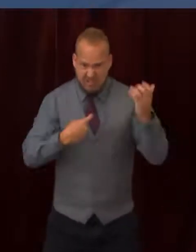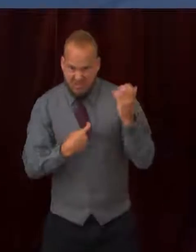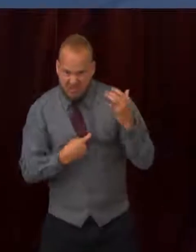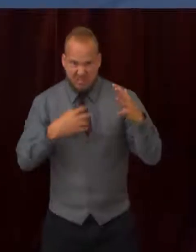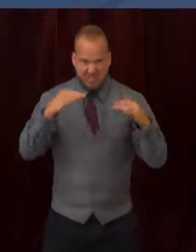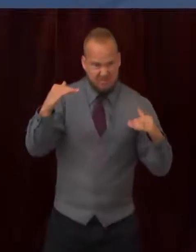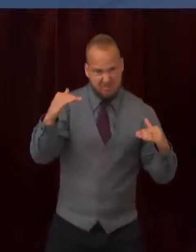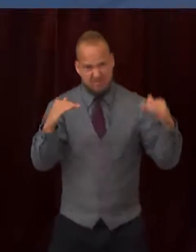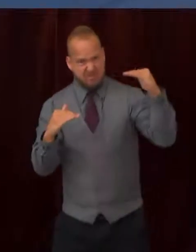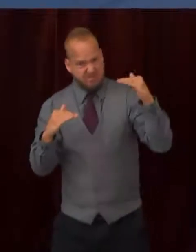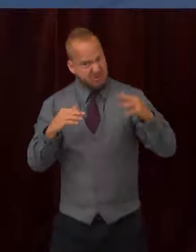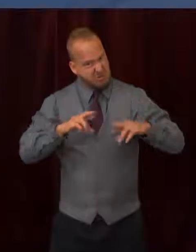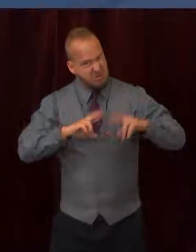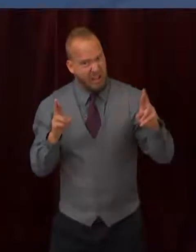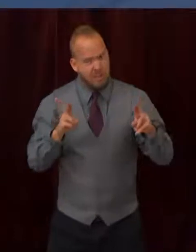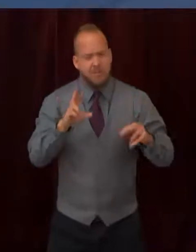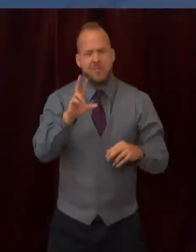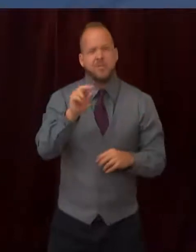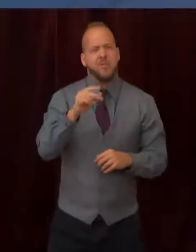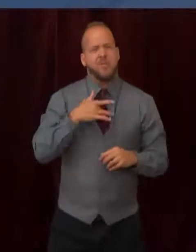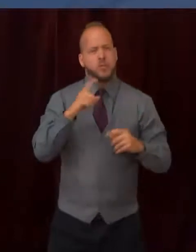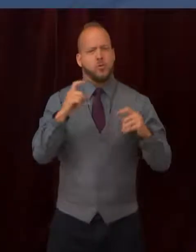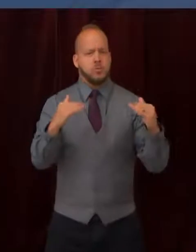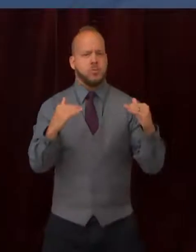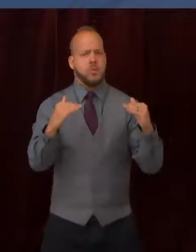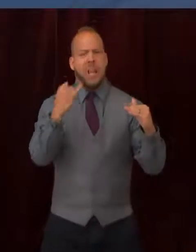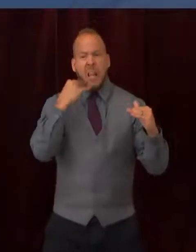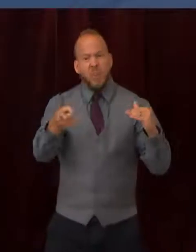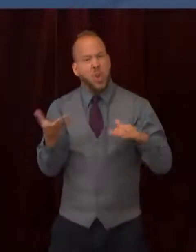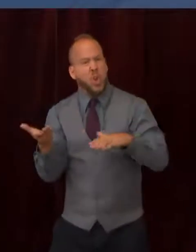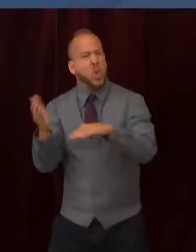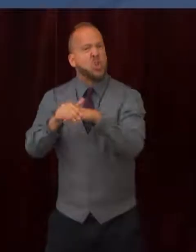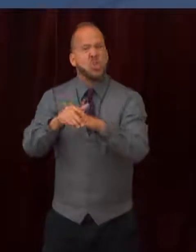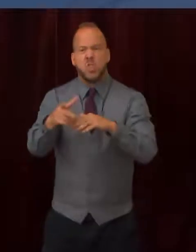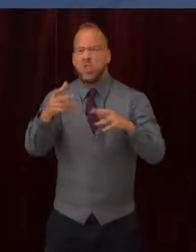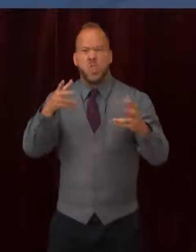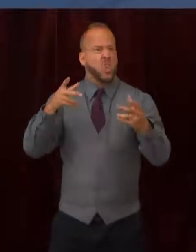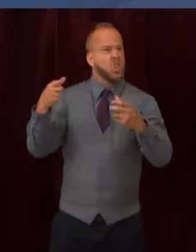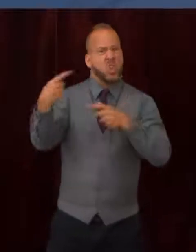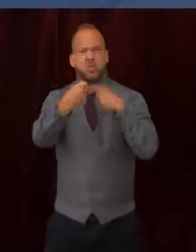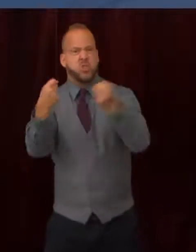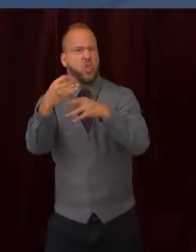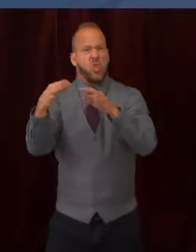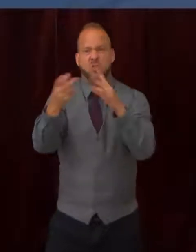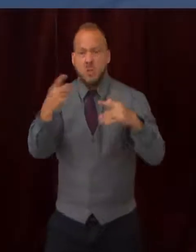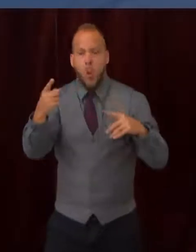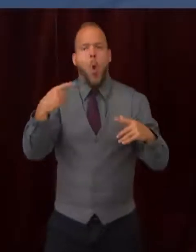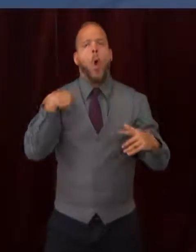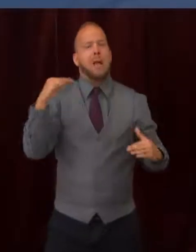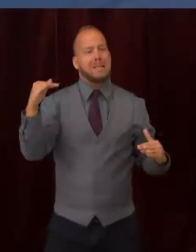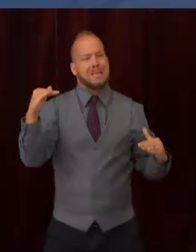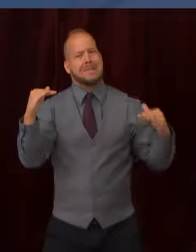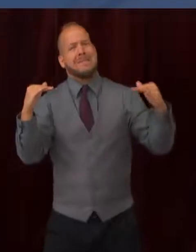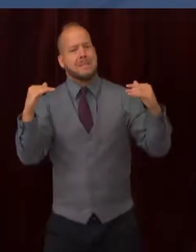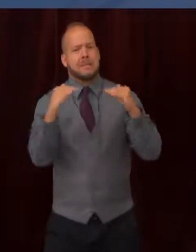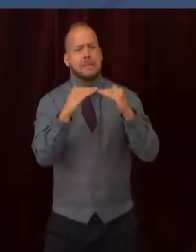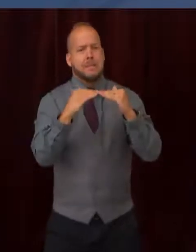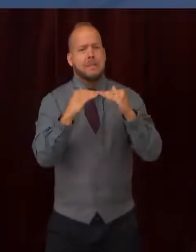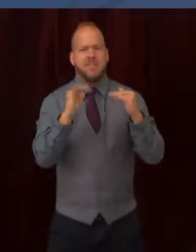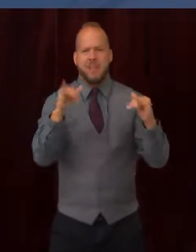now, we think that we're armed appropriately. And I think that what we have seen the last couple of nights bears that out.